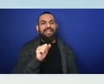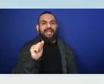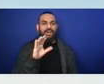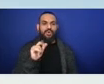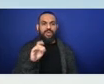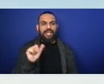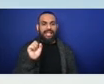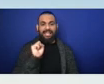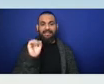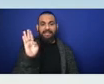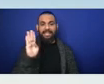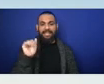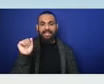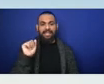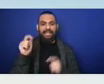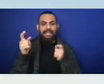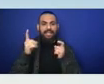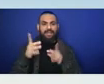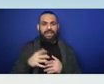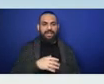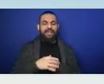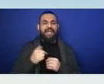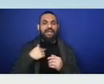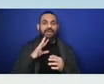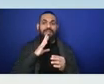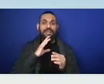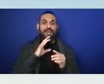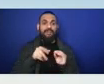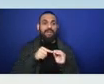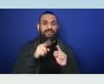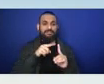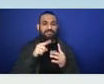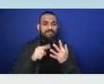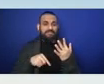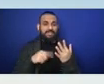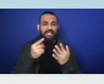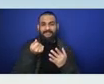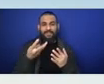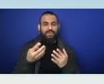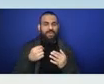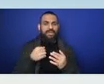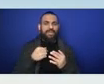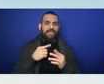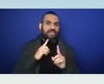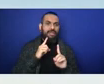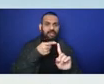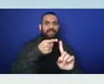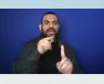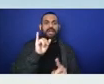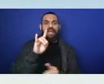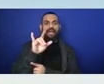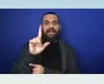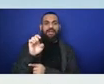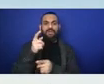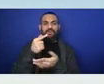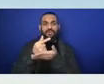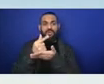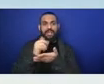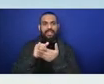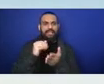on the previous bill. More likely, it'll continue the same way, but we need to see what the new rules will come out